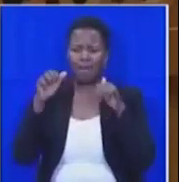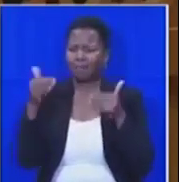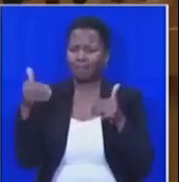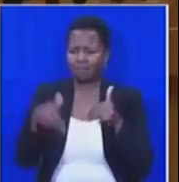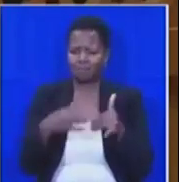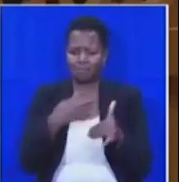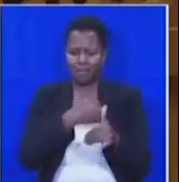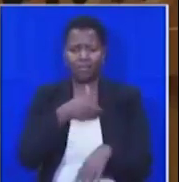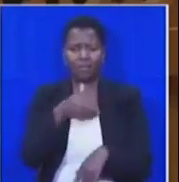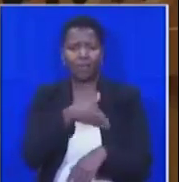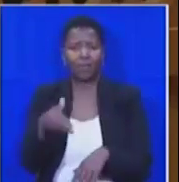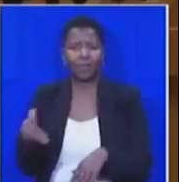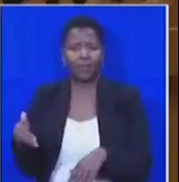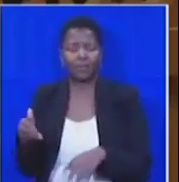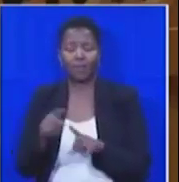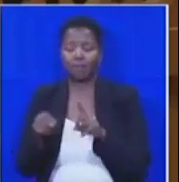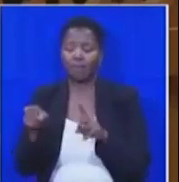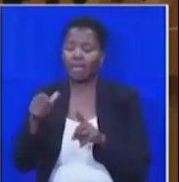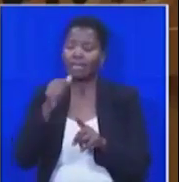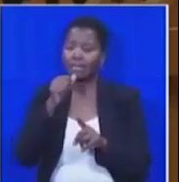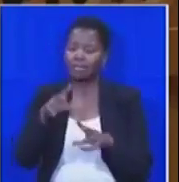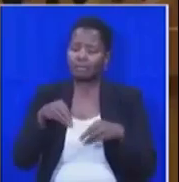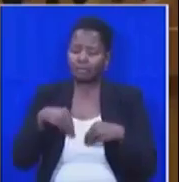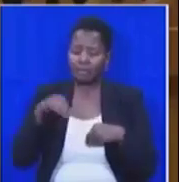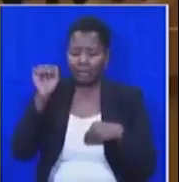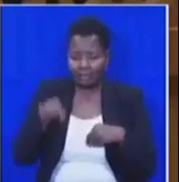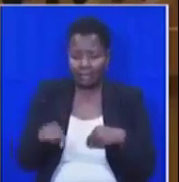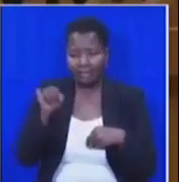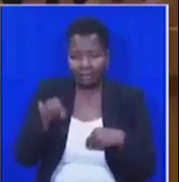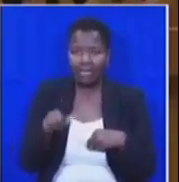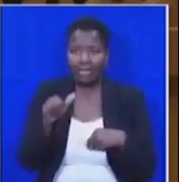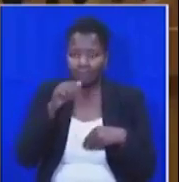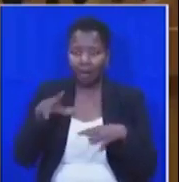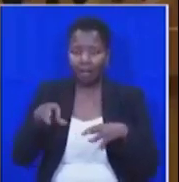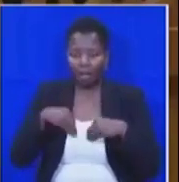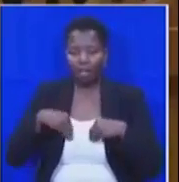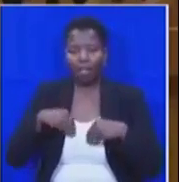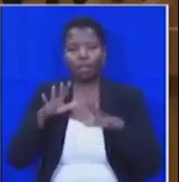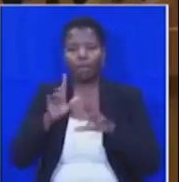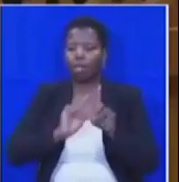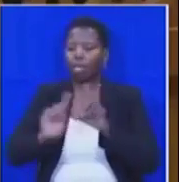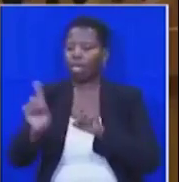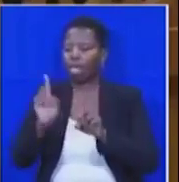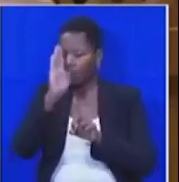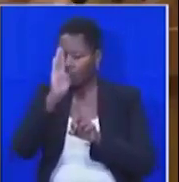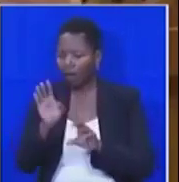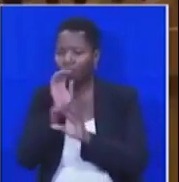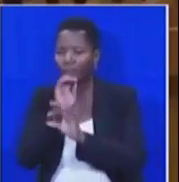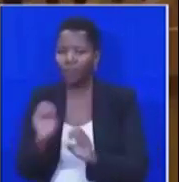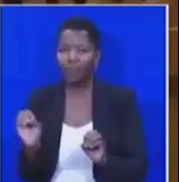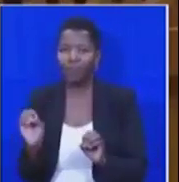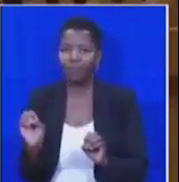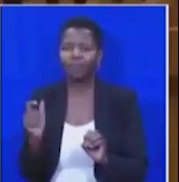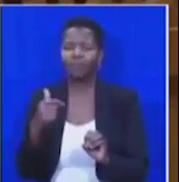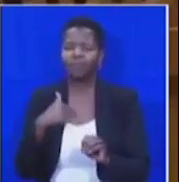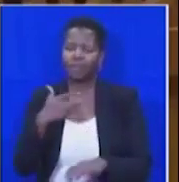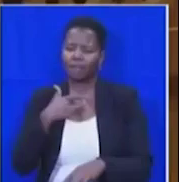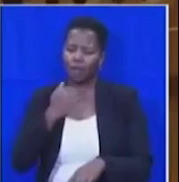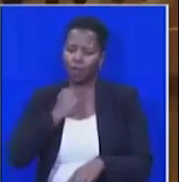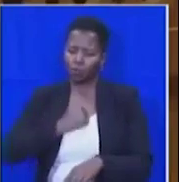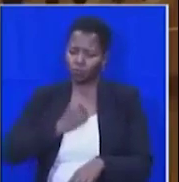characterized as such. There needs to be concomitant action." Well, we know what that concomitant action was. He also advised the Honourable Shabangu, who